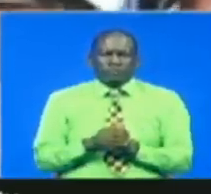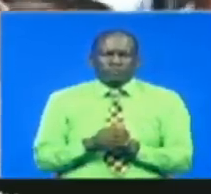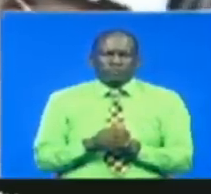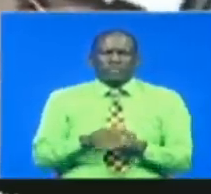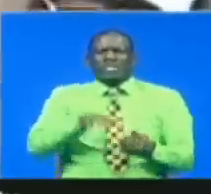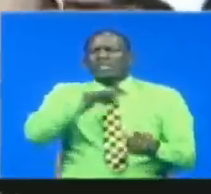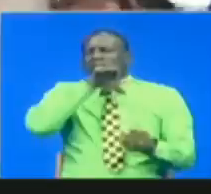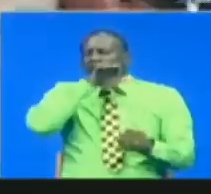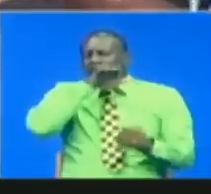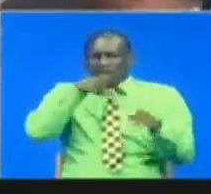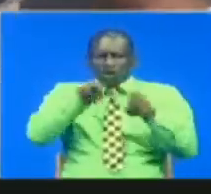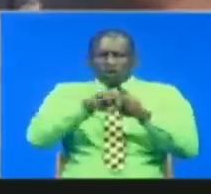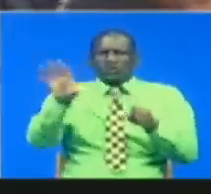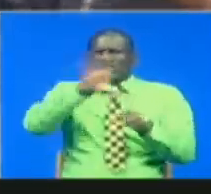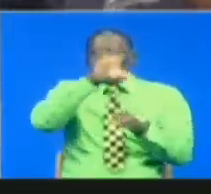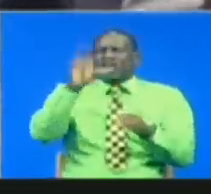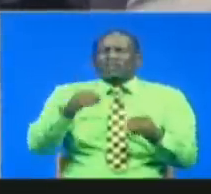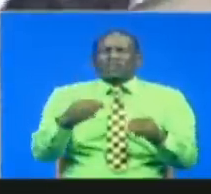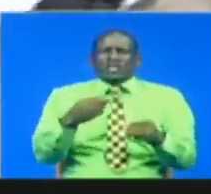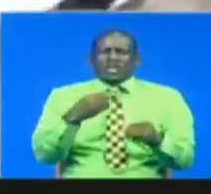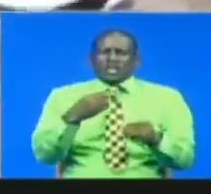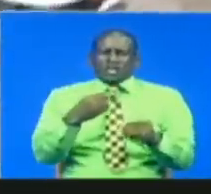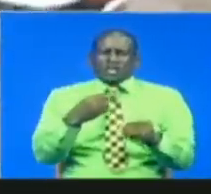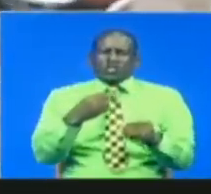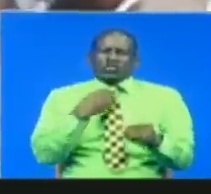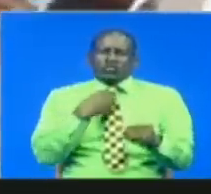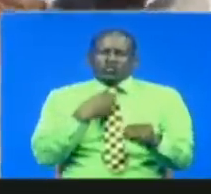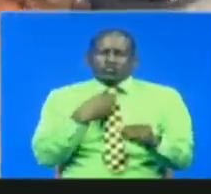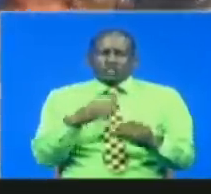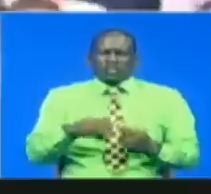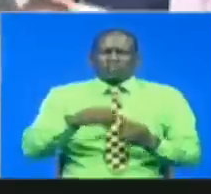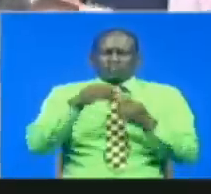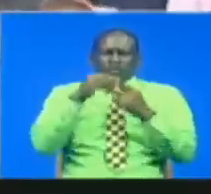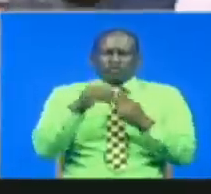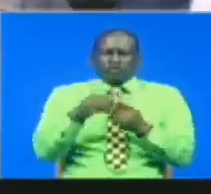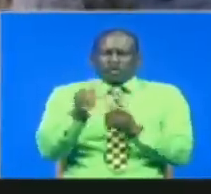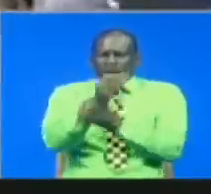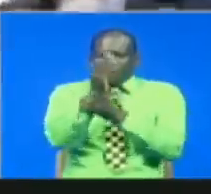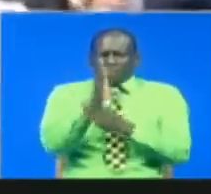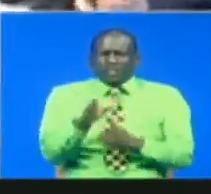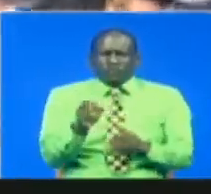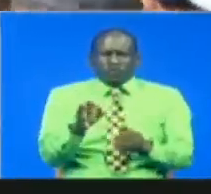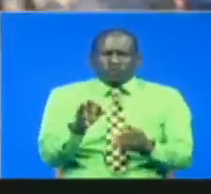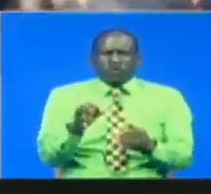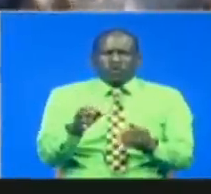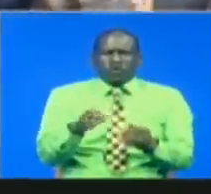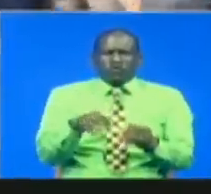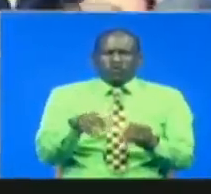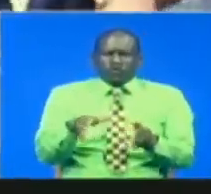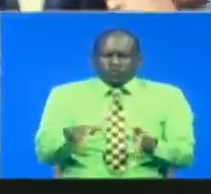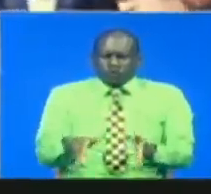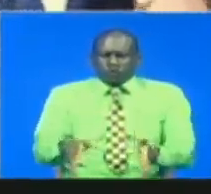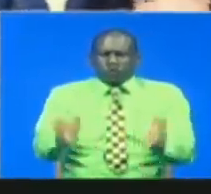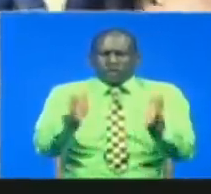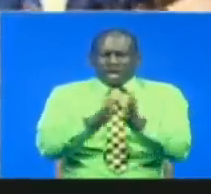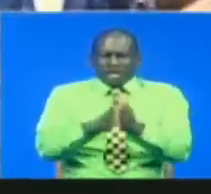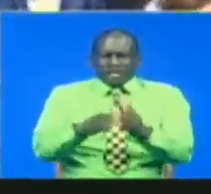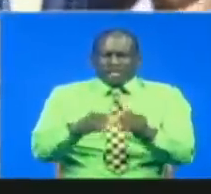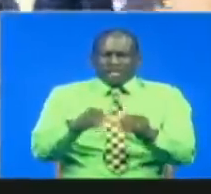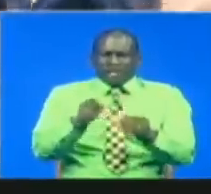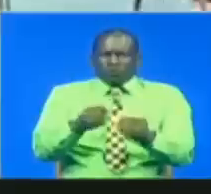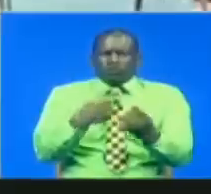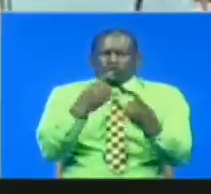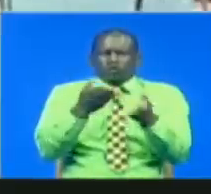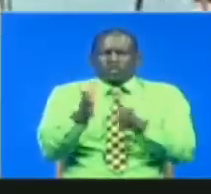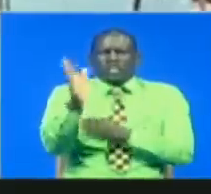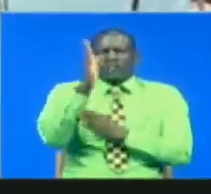Raila, who is also the African Union's special envoy for transport and infrastructure, was speaking in Kisumu this afternoon while launching a